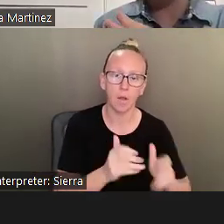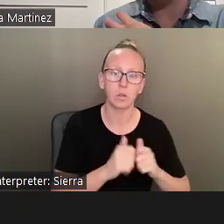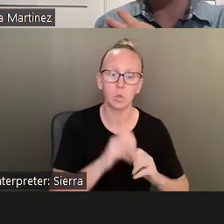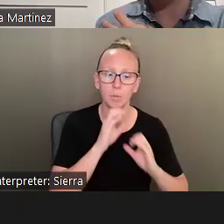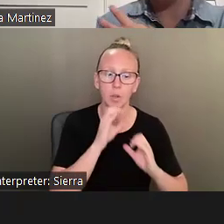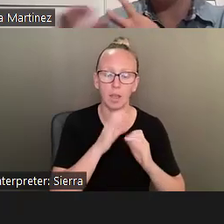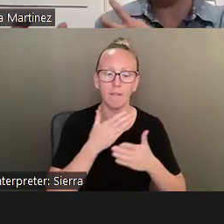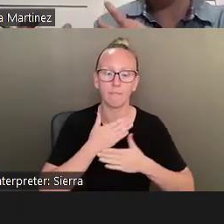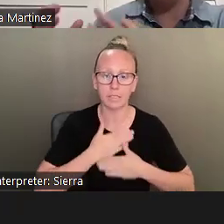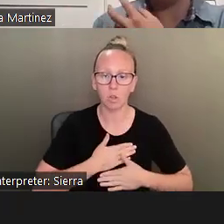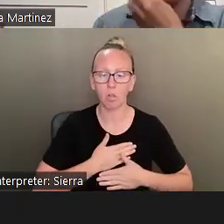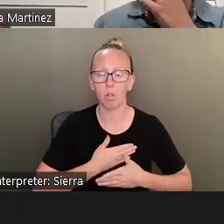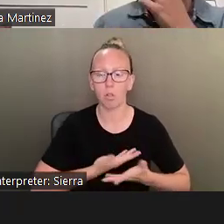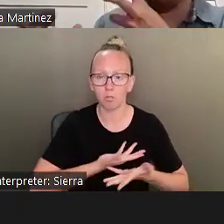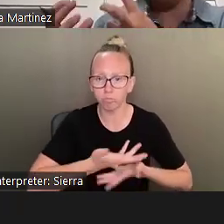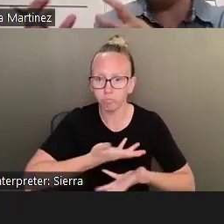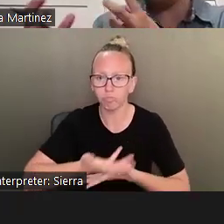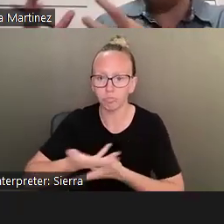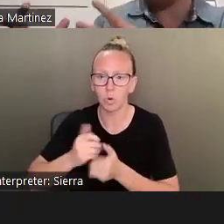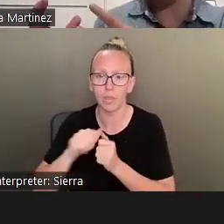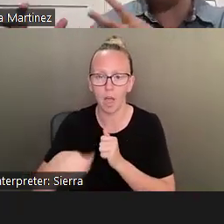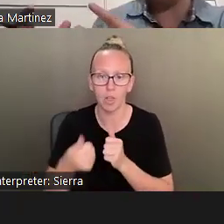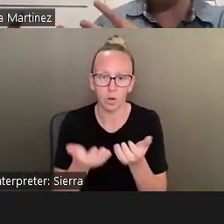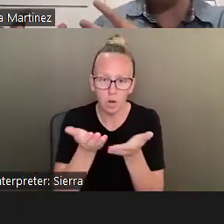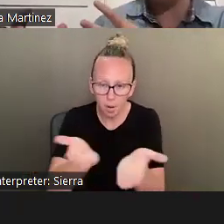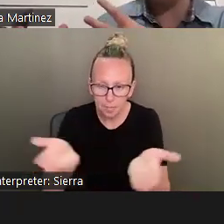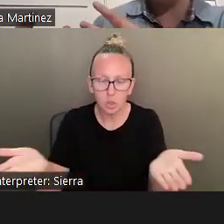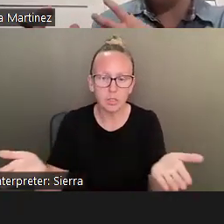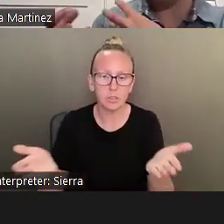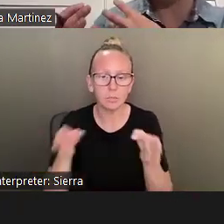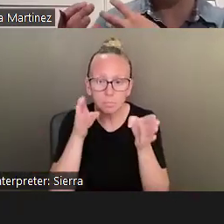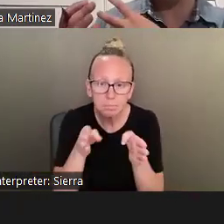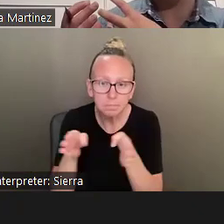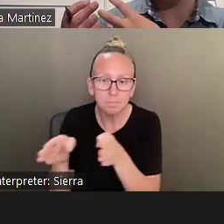engagement with other objects, beings in the world.